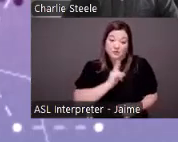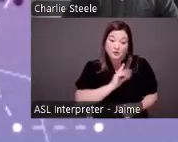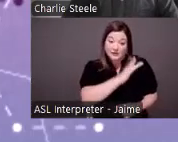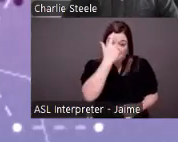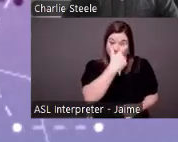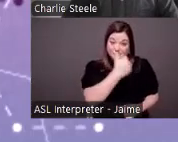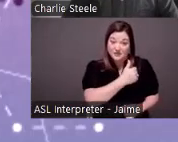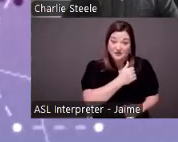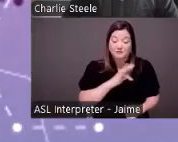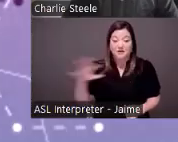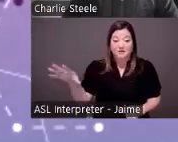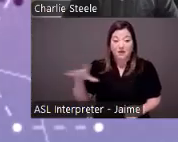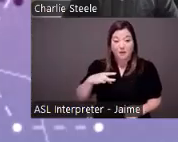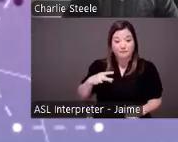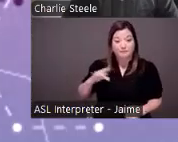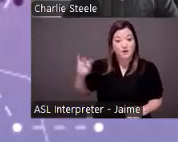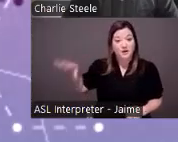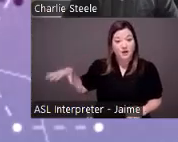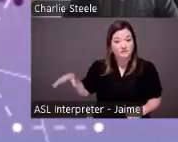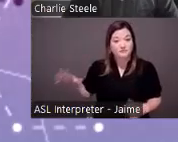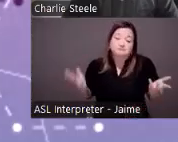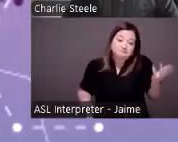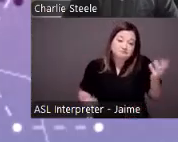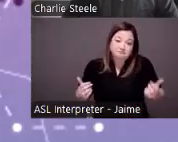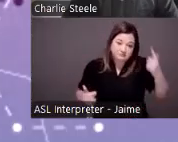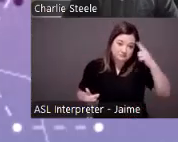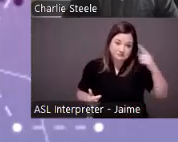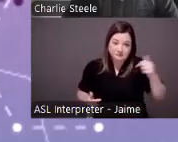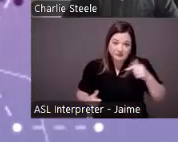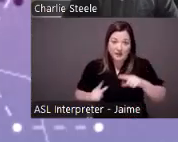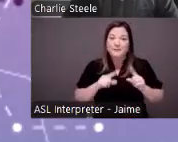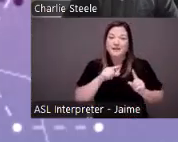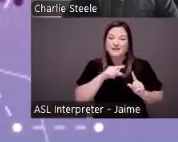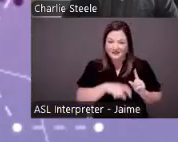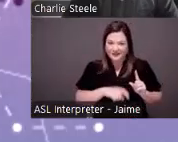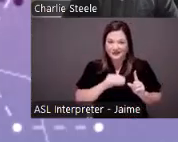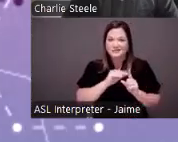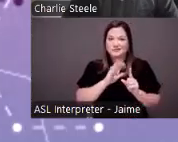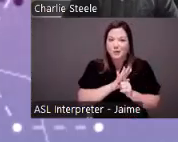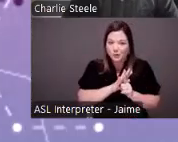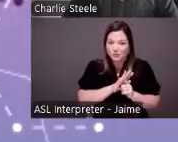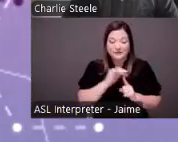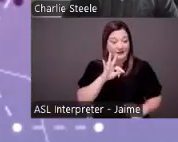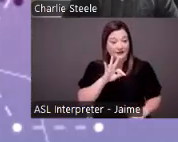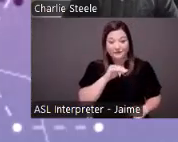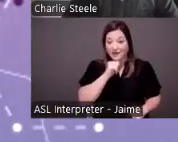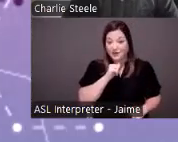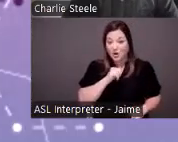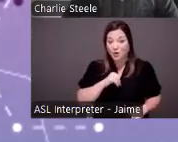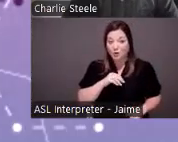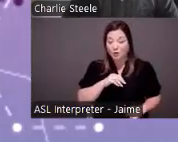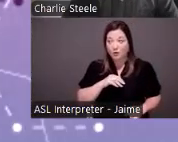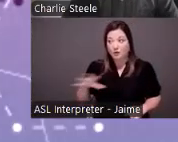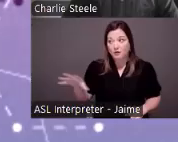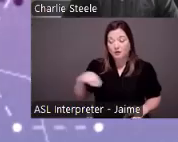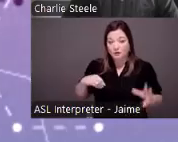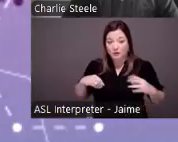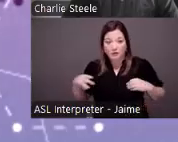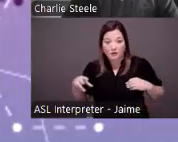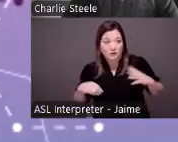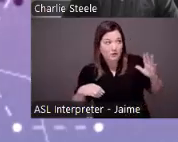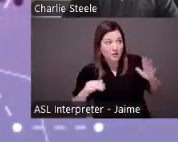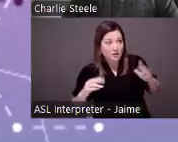they take it or not, but then that they need to be exposed. And if they don't take the perspectives of others,